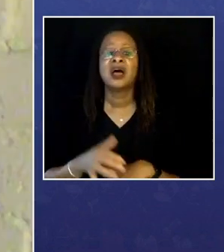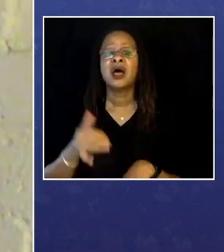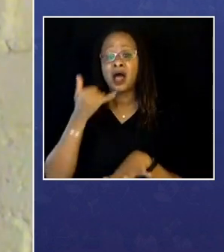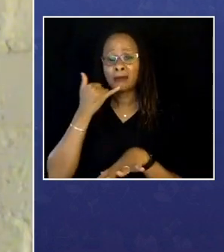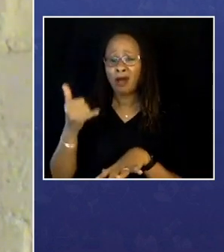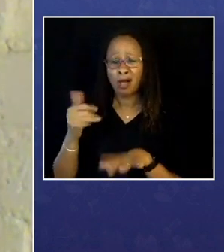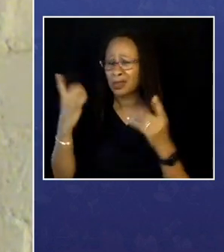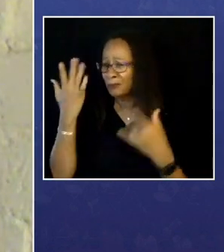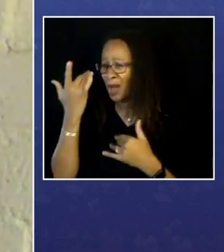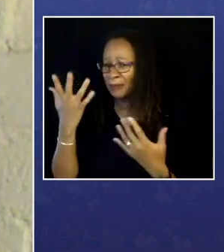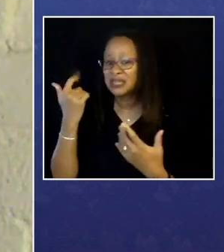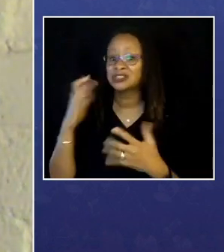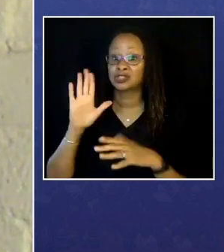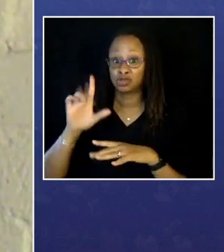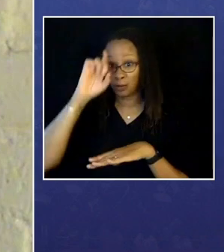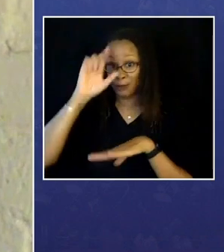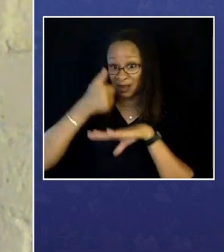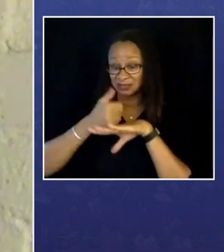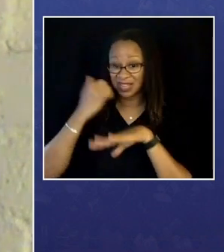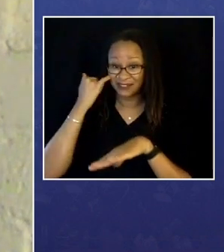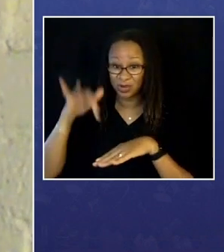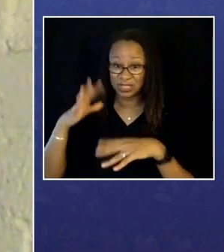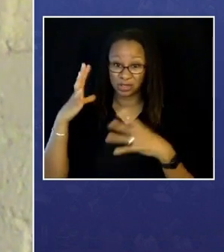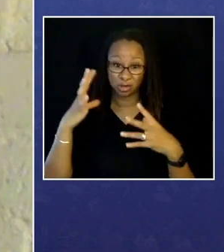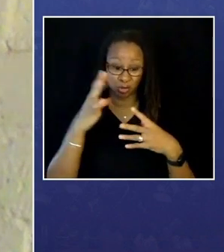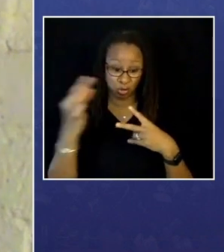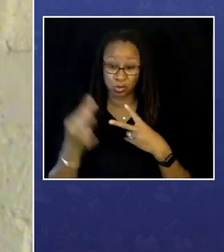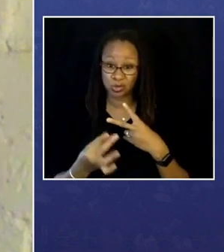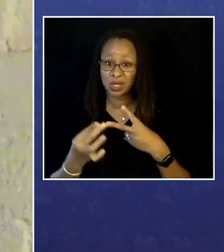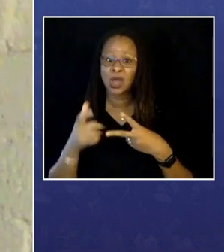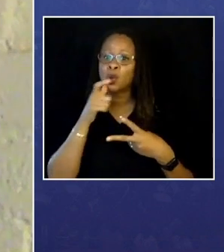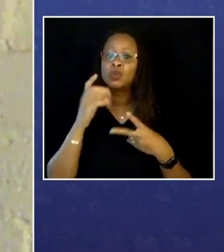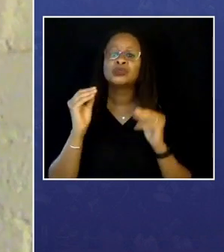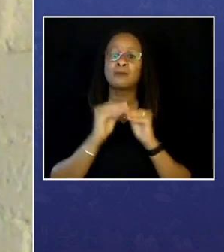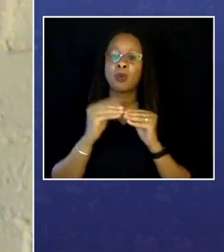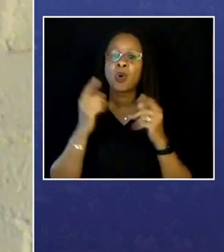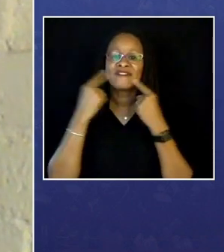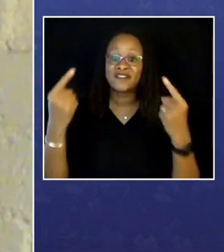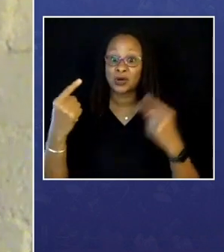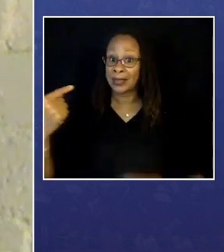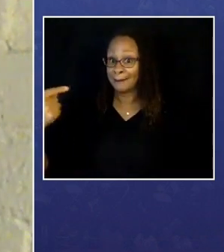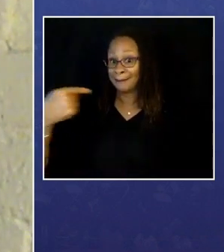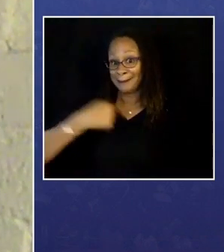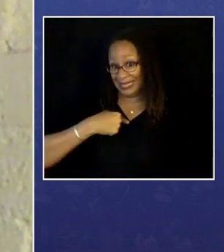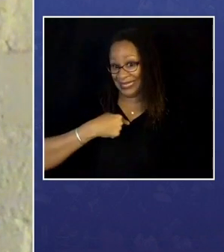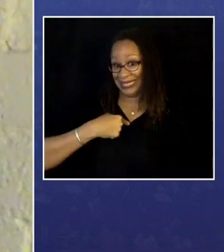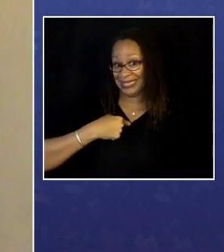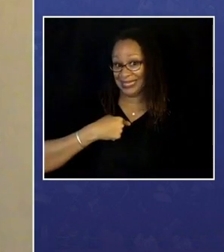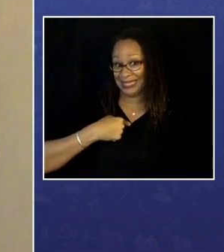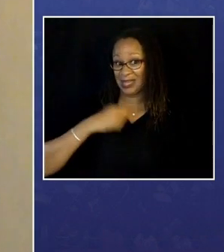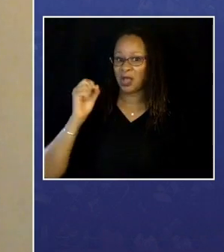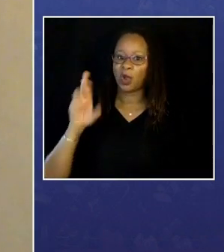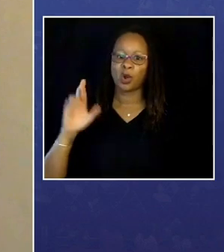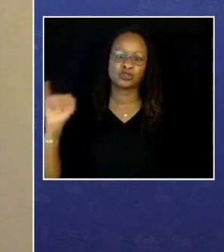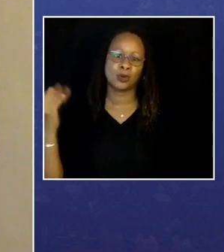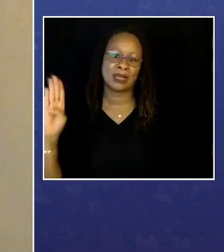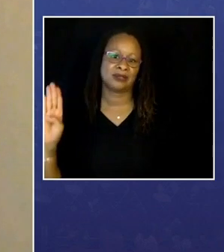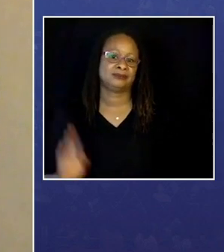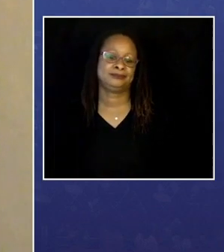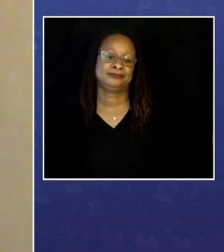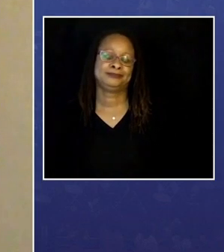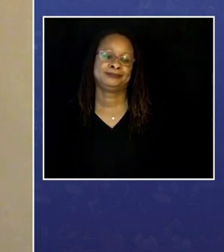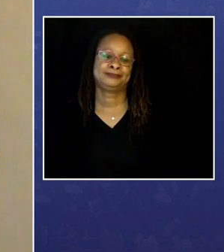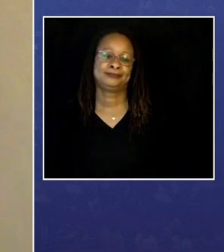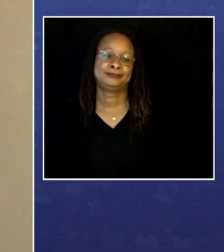you. In your mind, if you had to choose, who is more famous, me or Joe